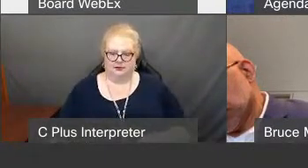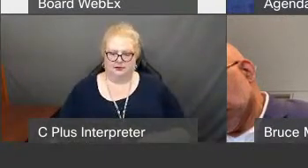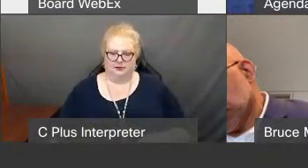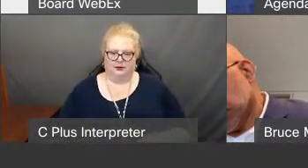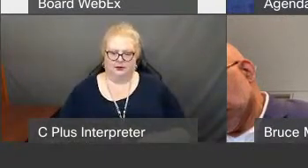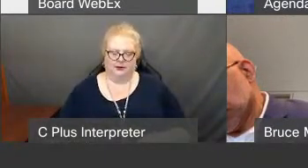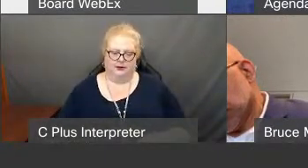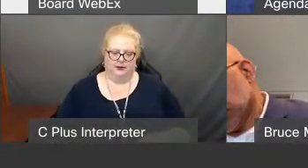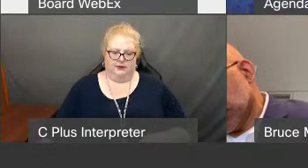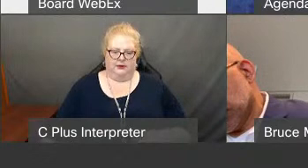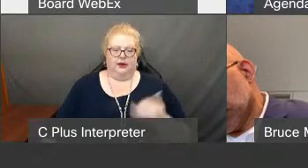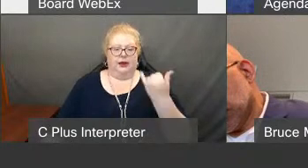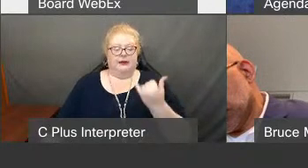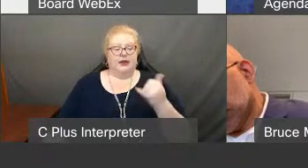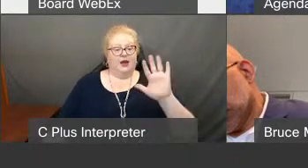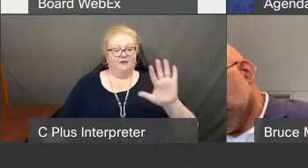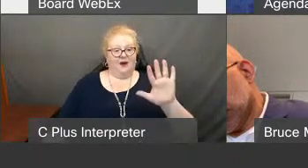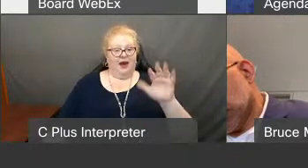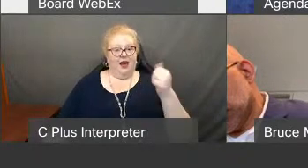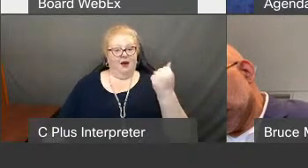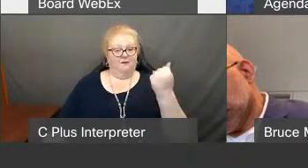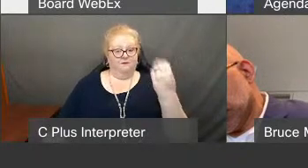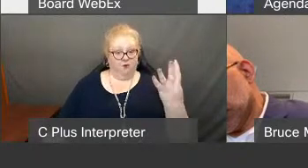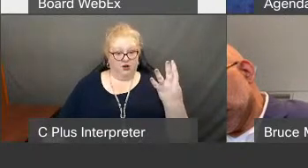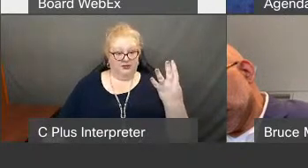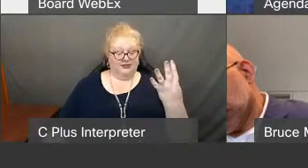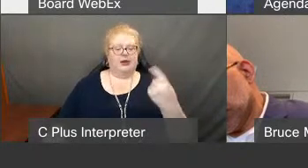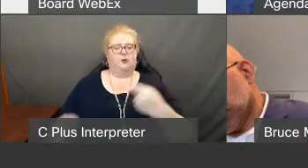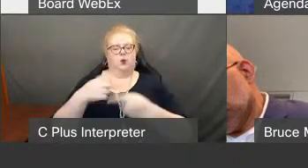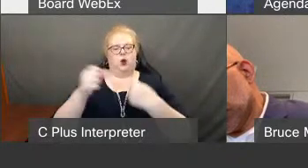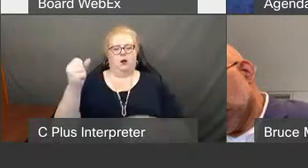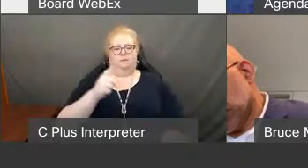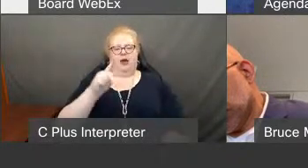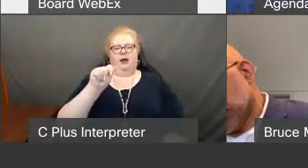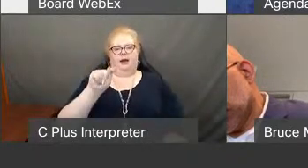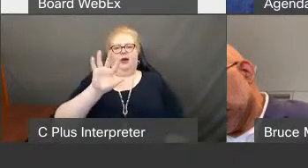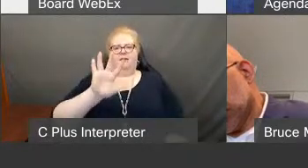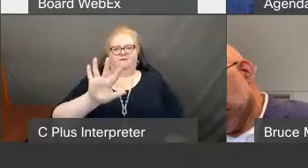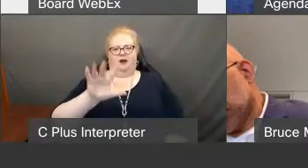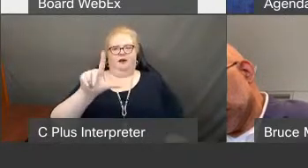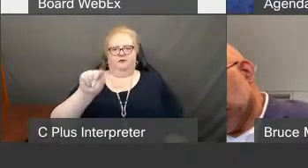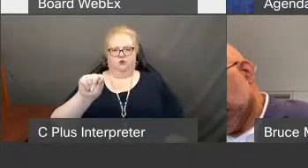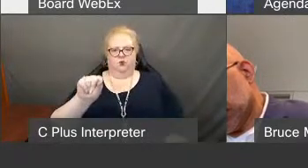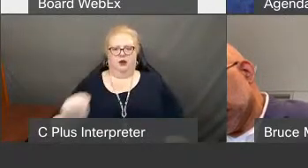It's 5:14. We'll come back at 5:20.